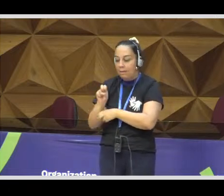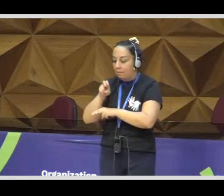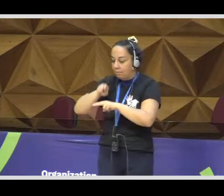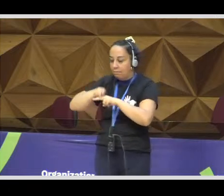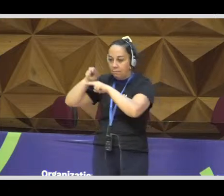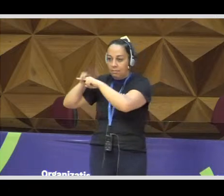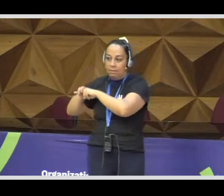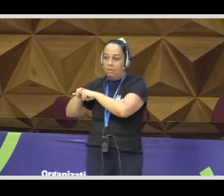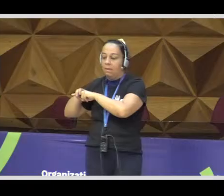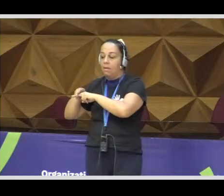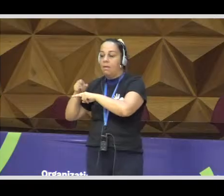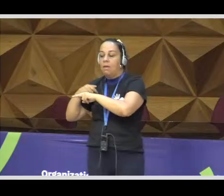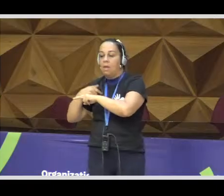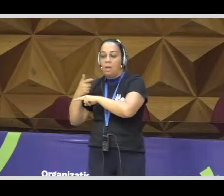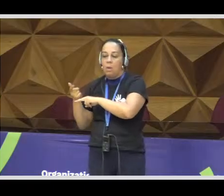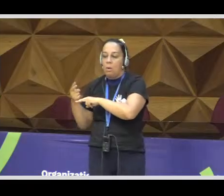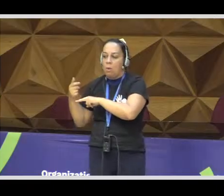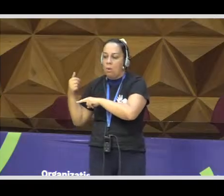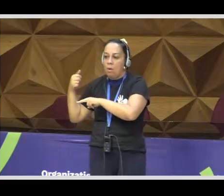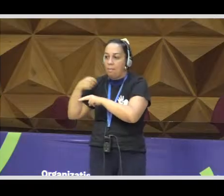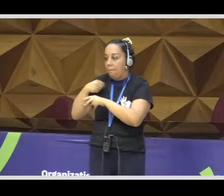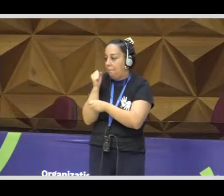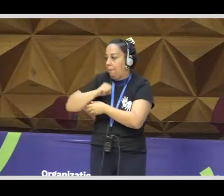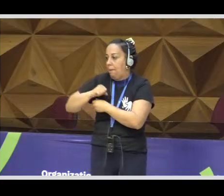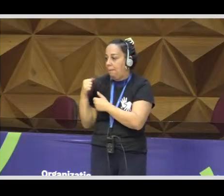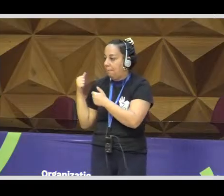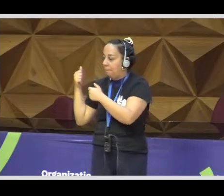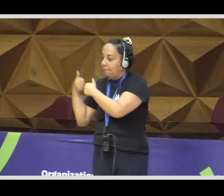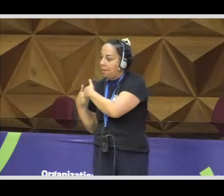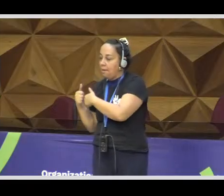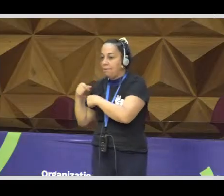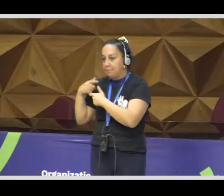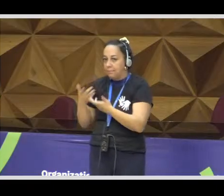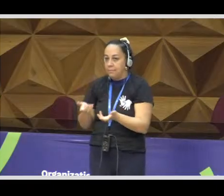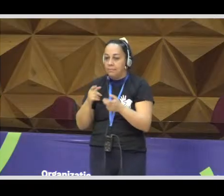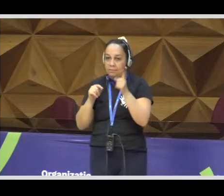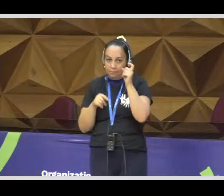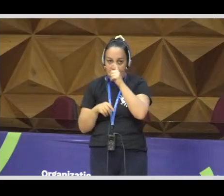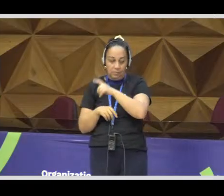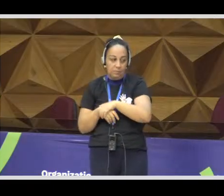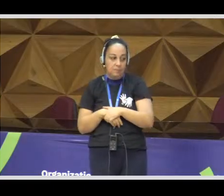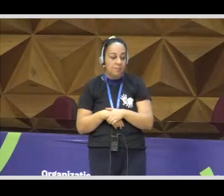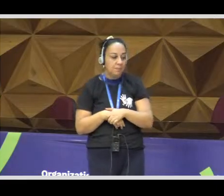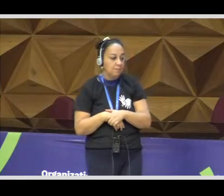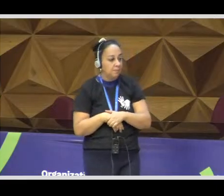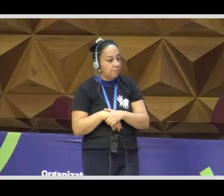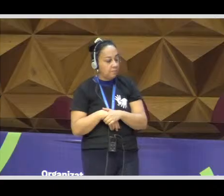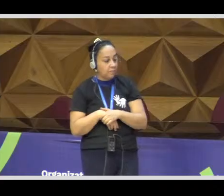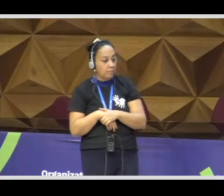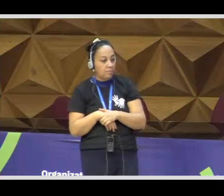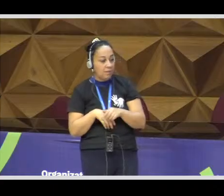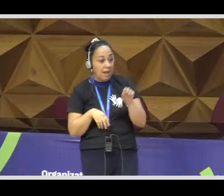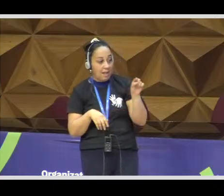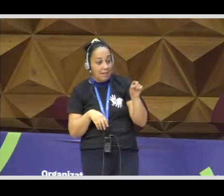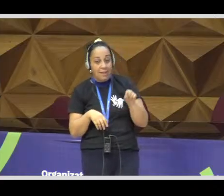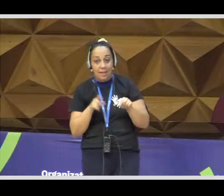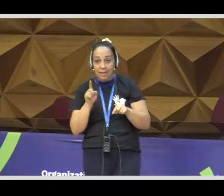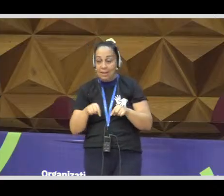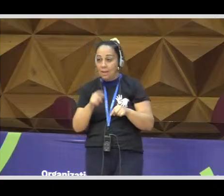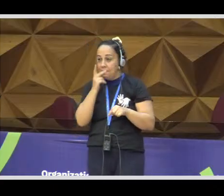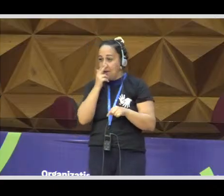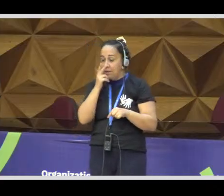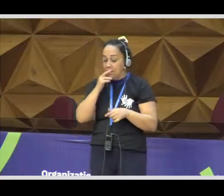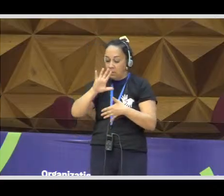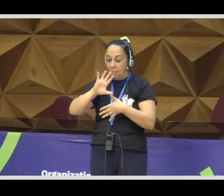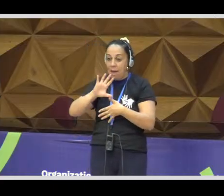them. So I need some way of maybe mapping the larger movements into smaller ones so I can use